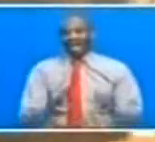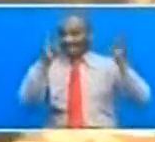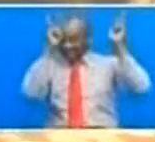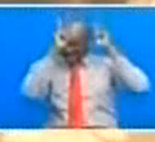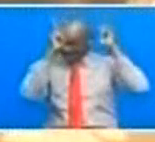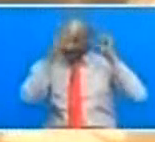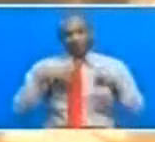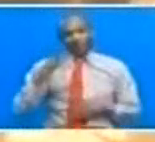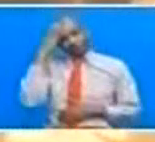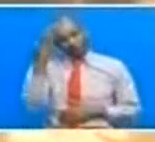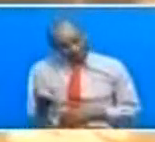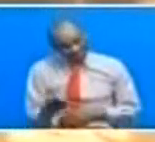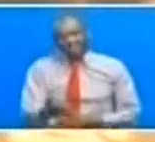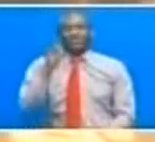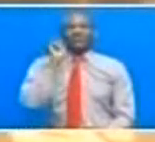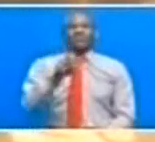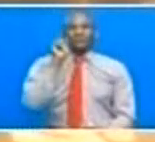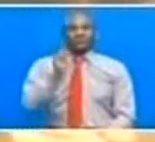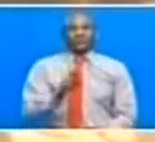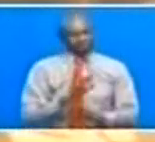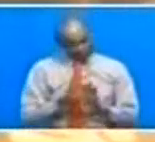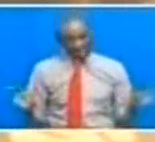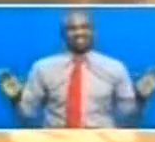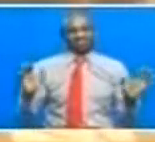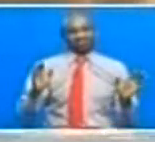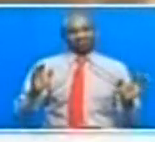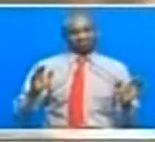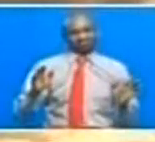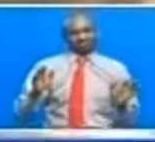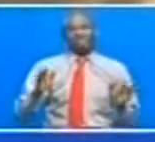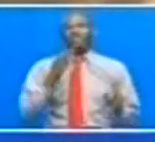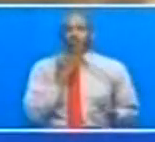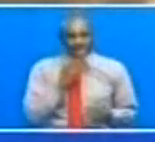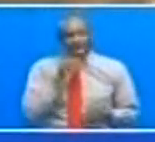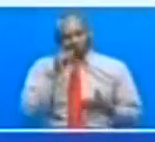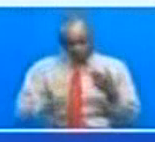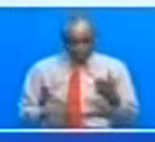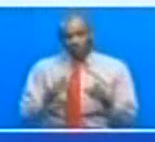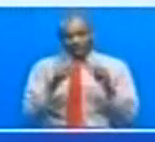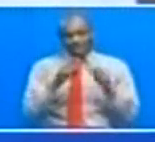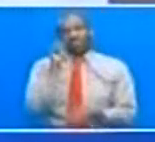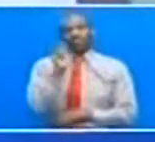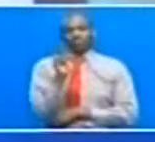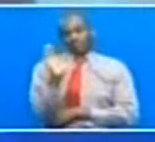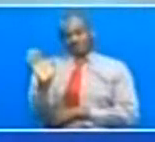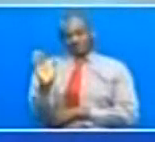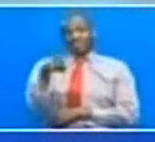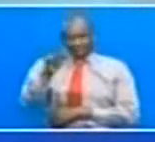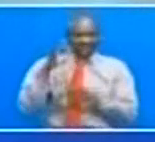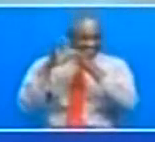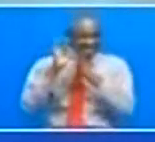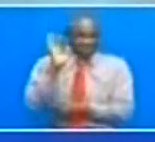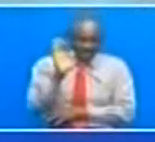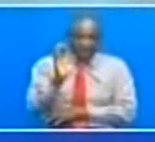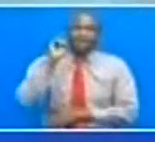Kakamega is well known as Ingo for those who call it home and the land of Ingoho, the Luya word for chicken. Visitors, according to custom, must